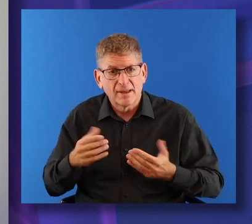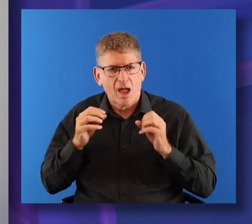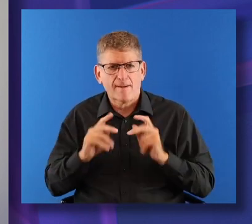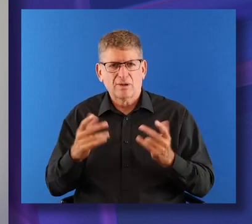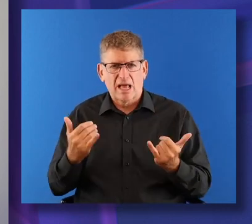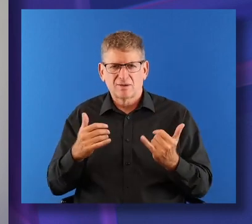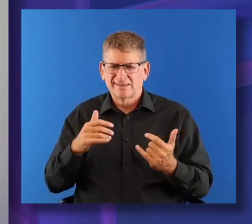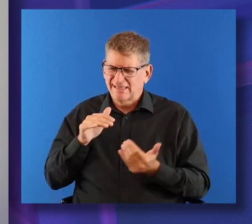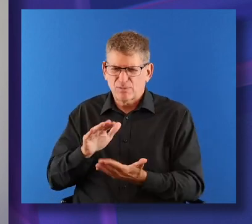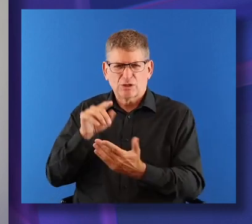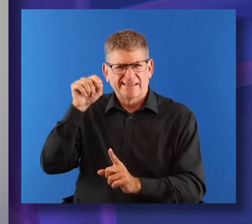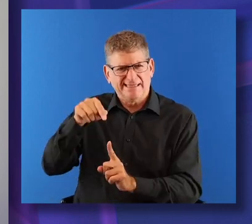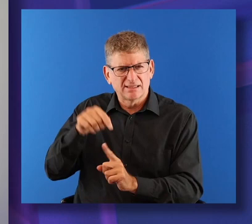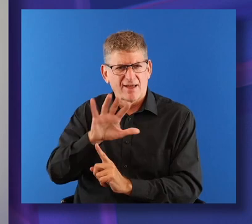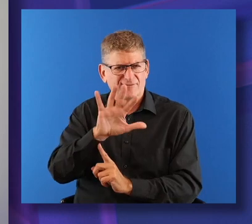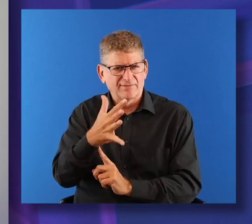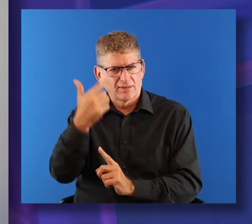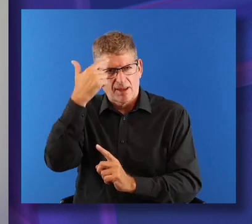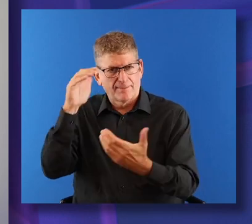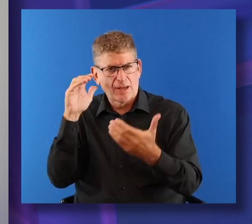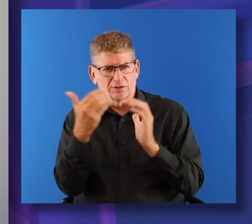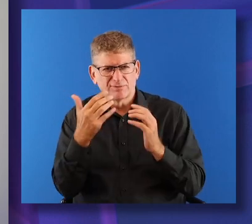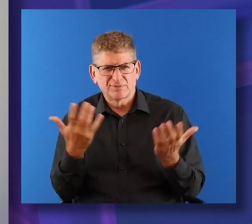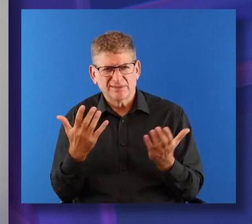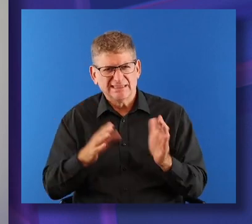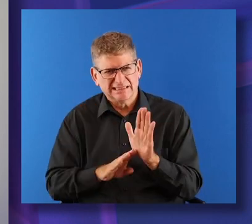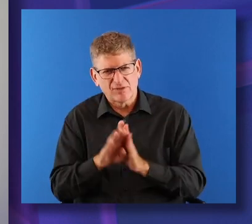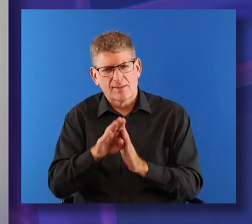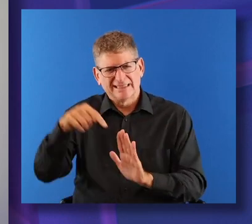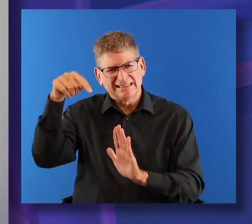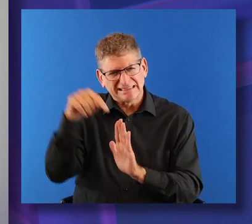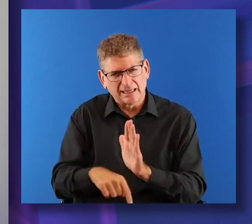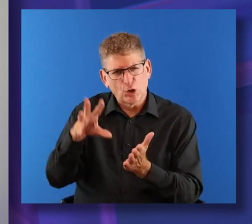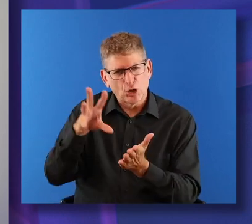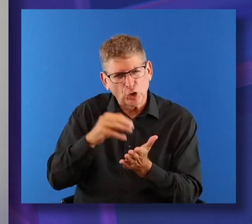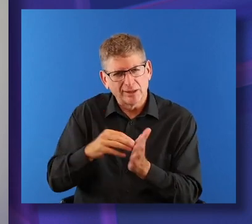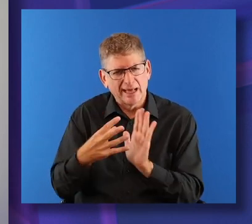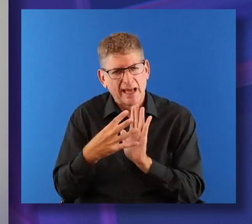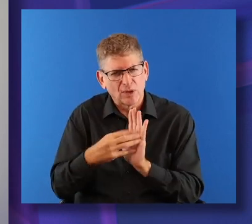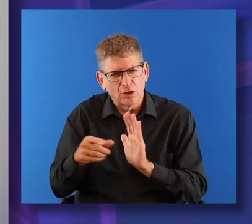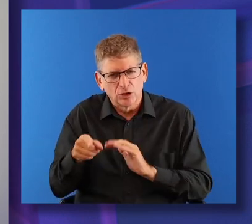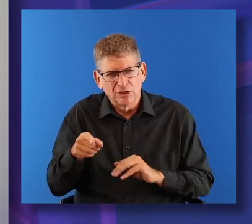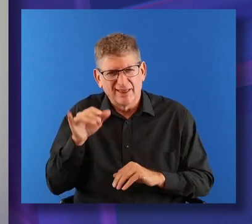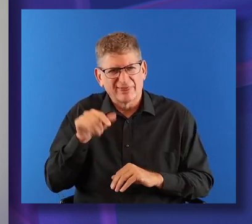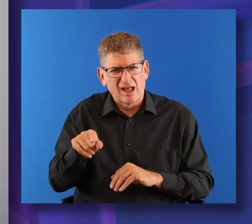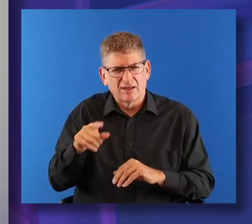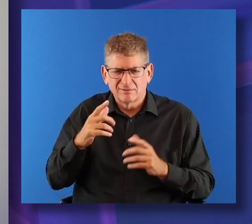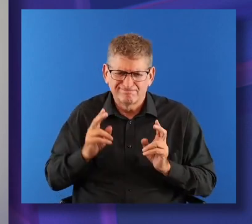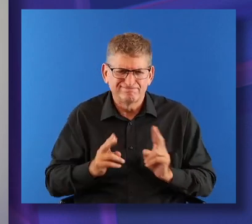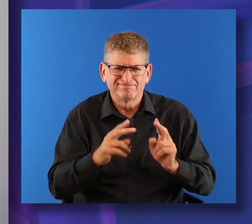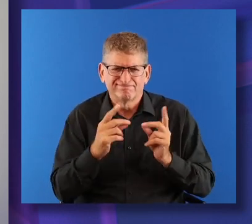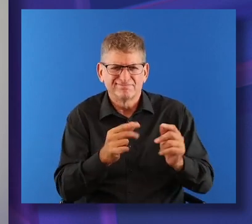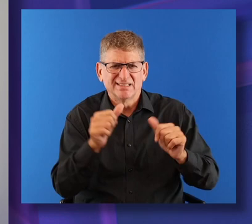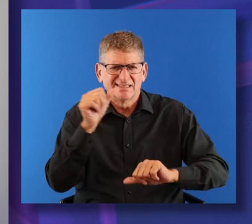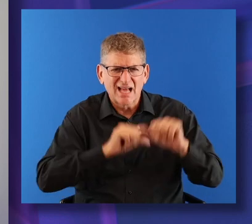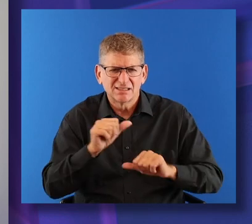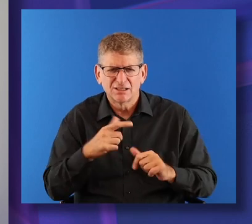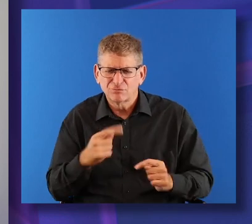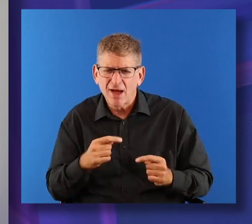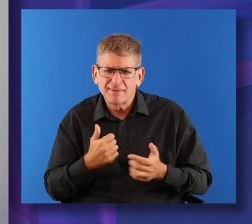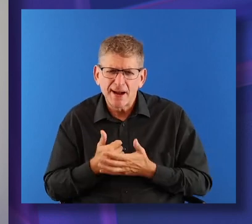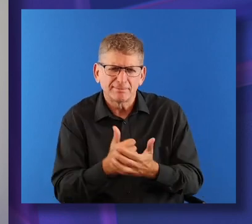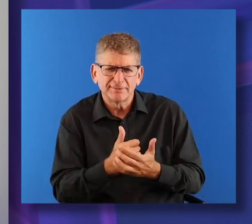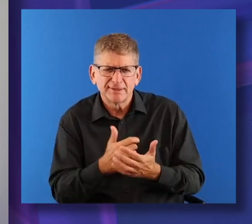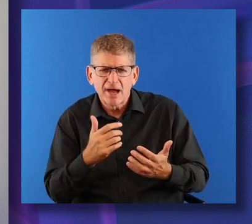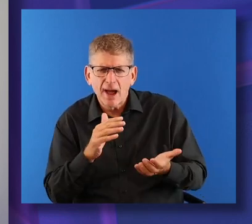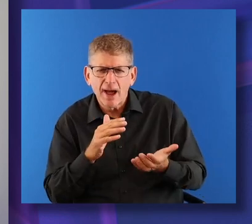opportunity now, is to take approaches from the fifth paradigm through the development of deep learning emulators to accelerate science, to augment